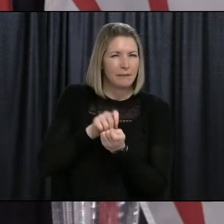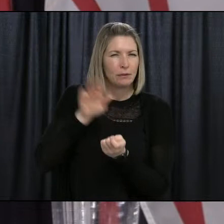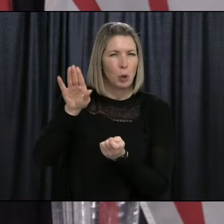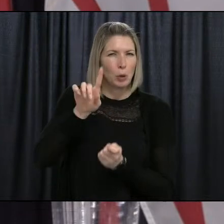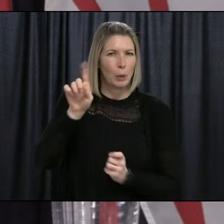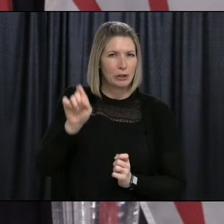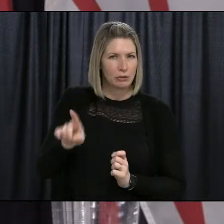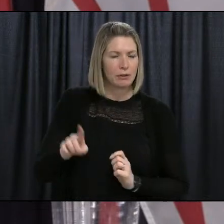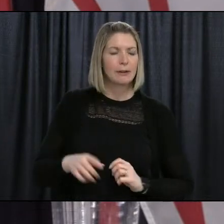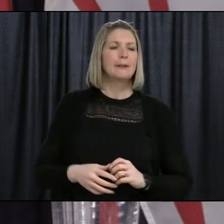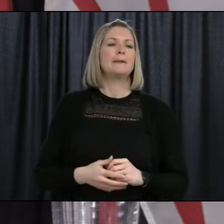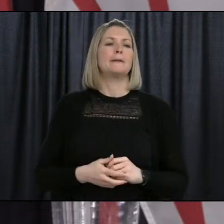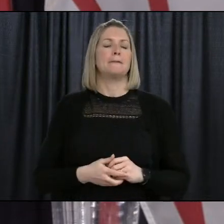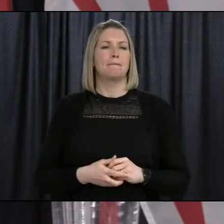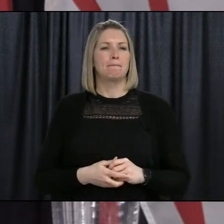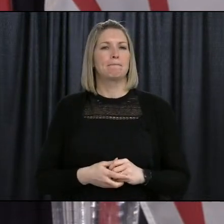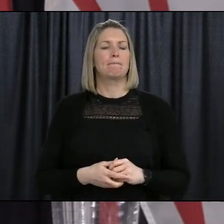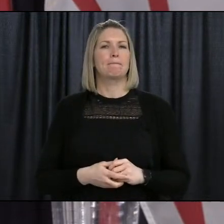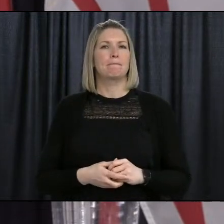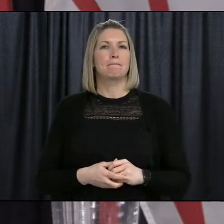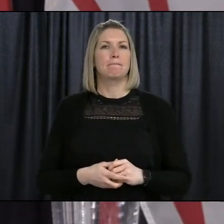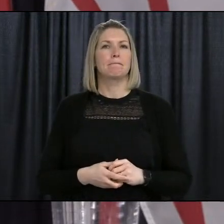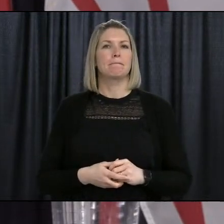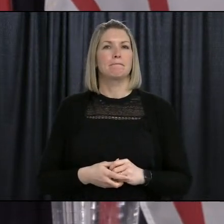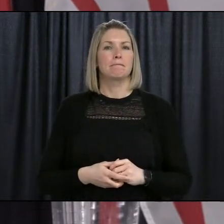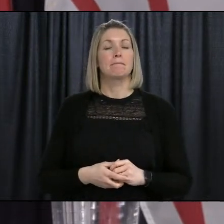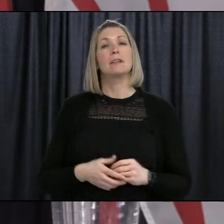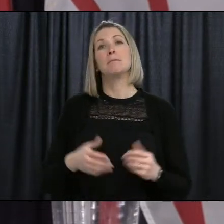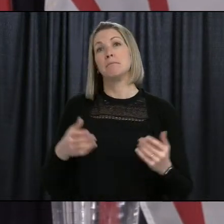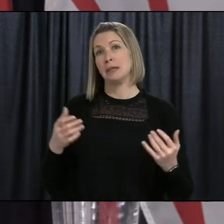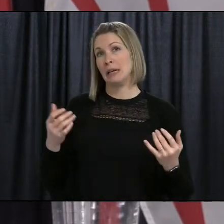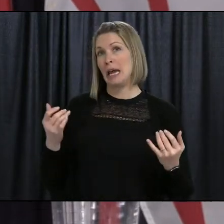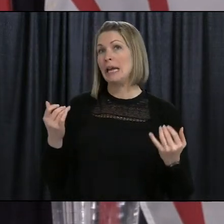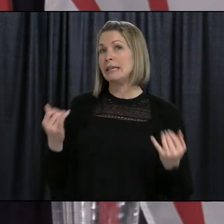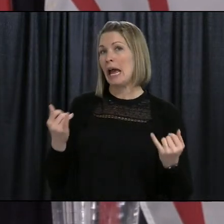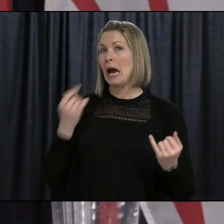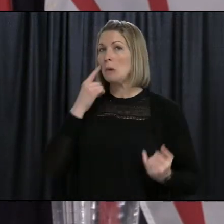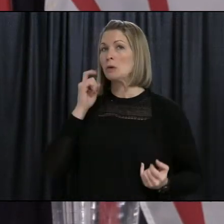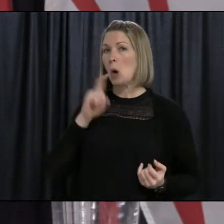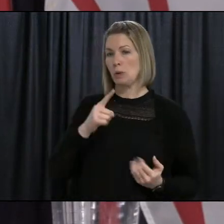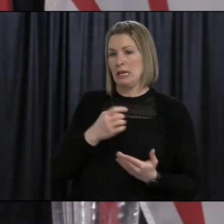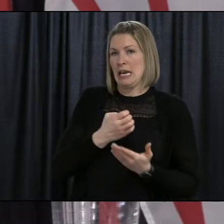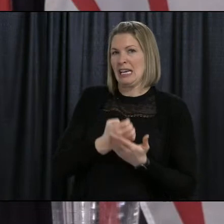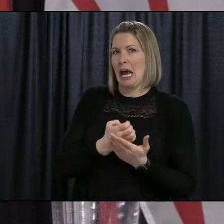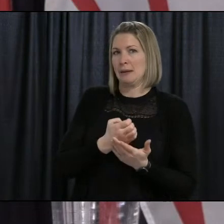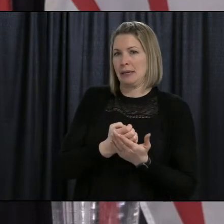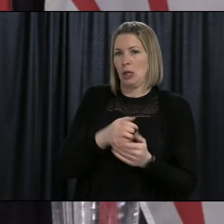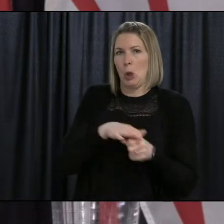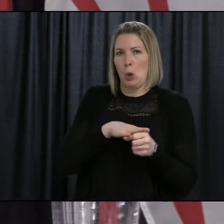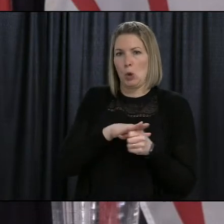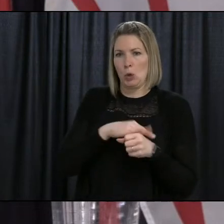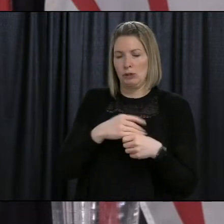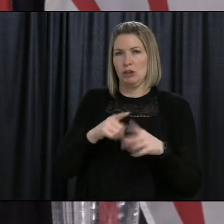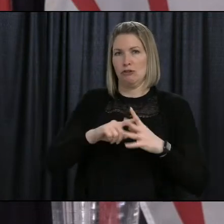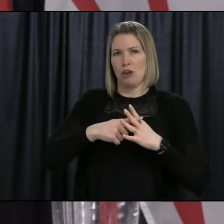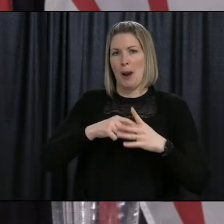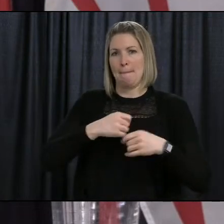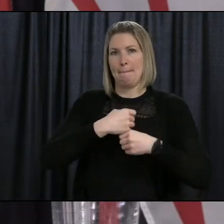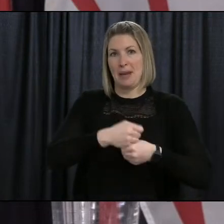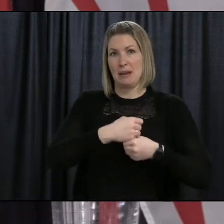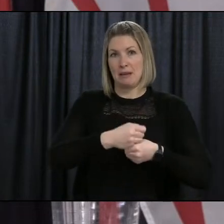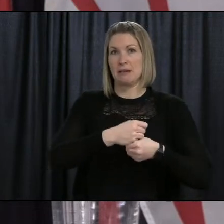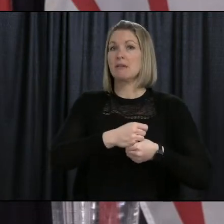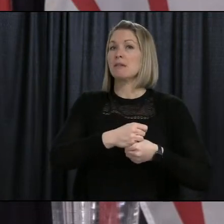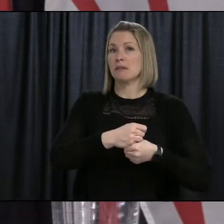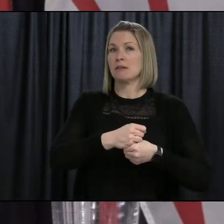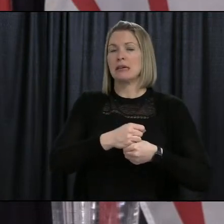seeing, the economies of scale starting to happen here as well, including, as Minister Haggie referenced